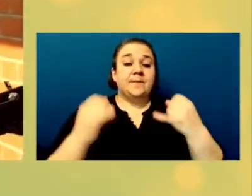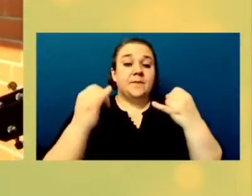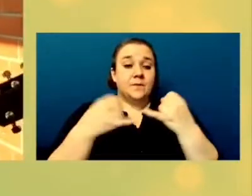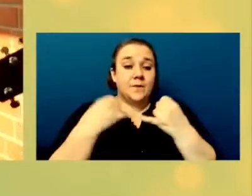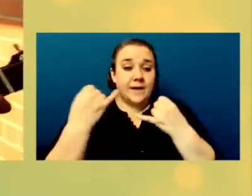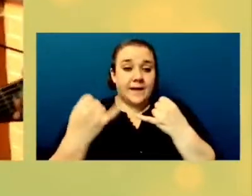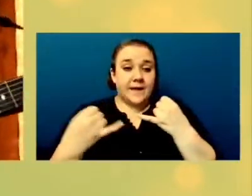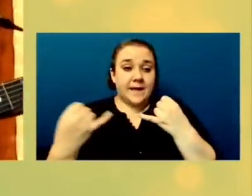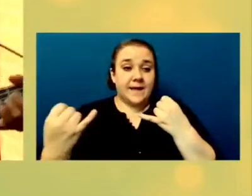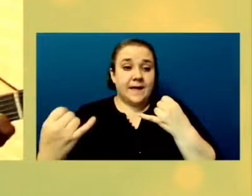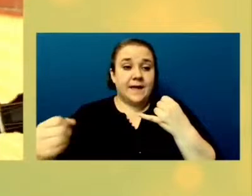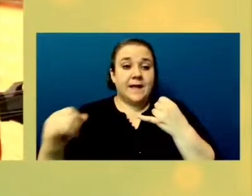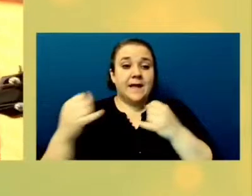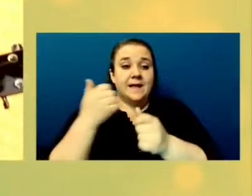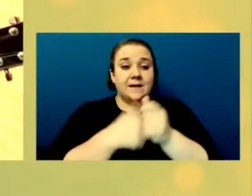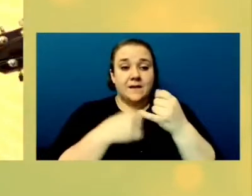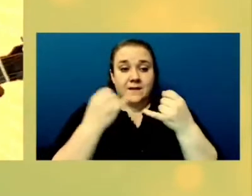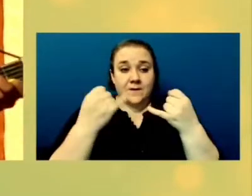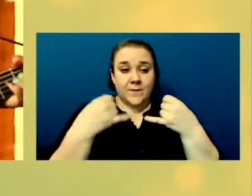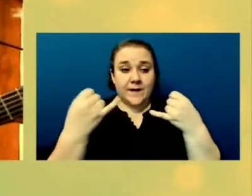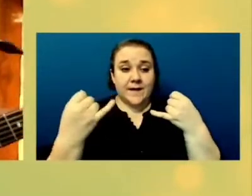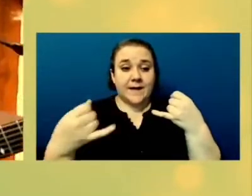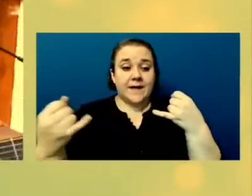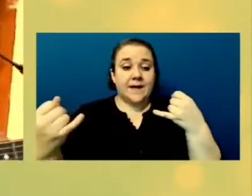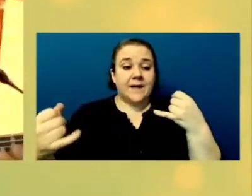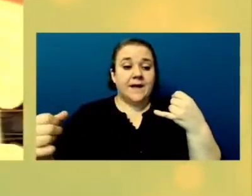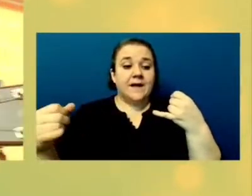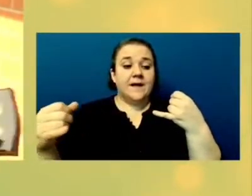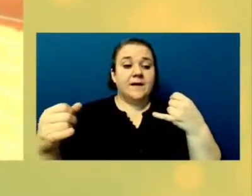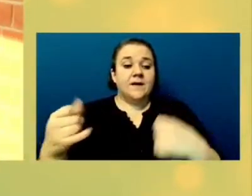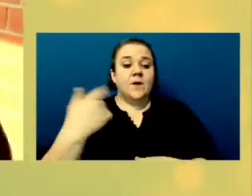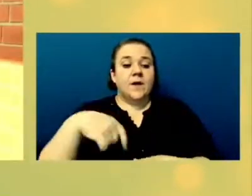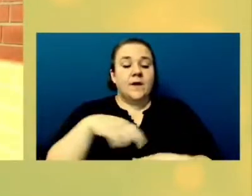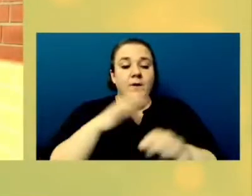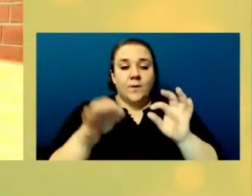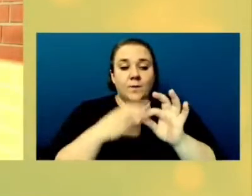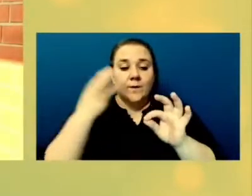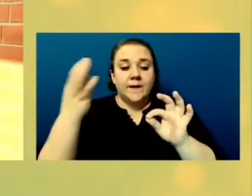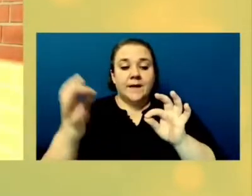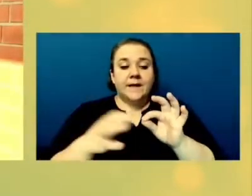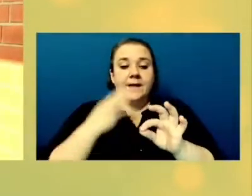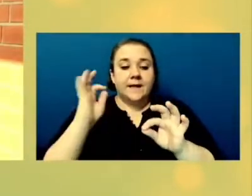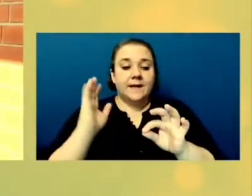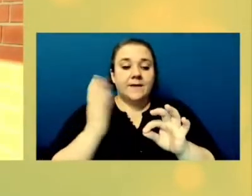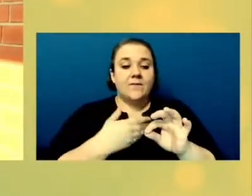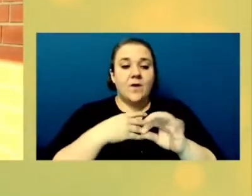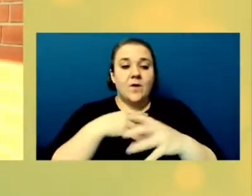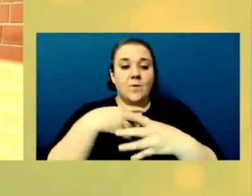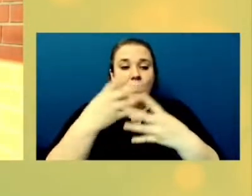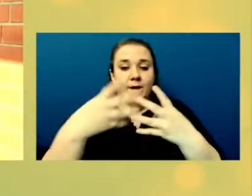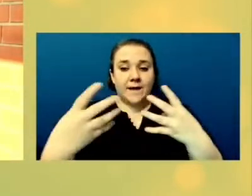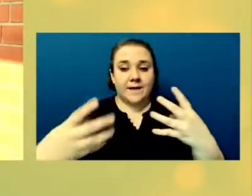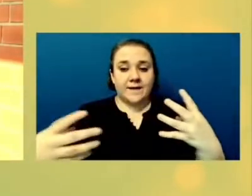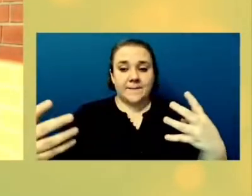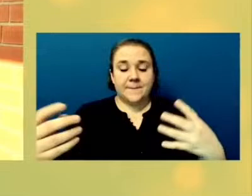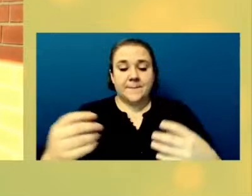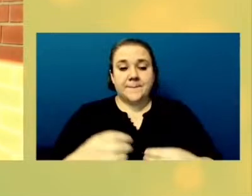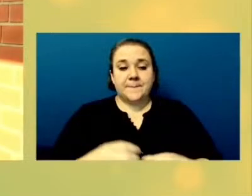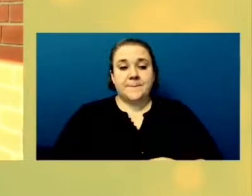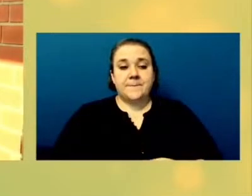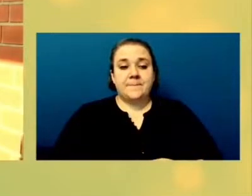spin. This is how our work begins. Mend and heal, bend